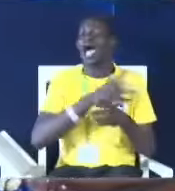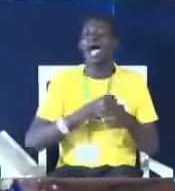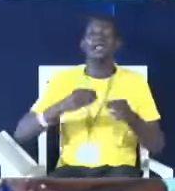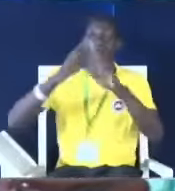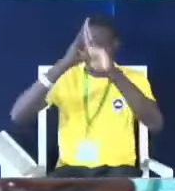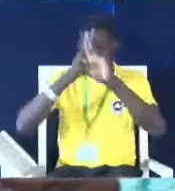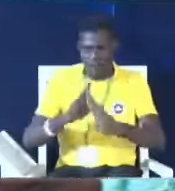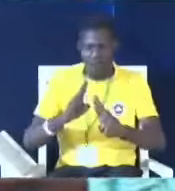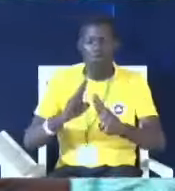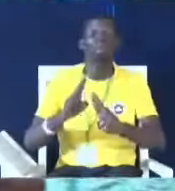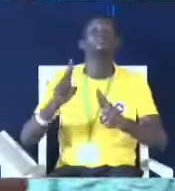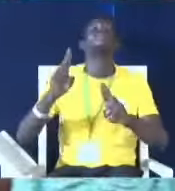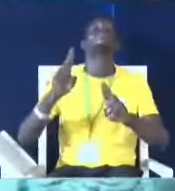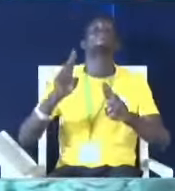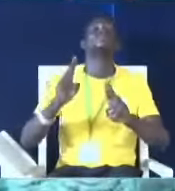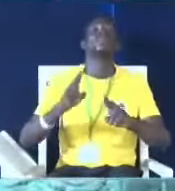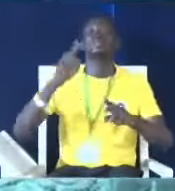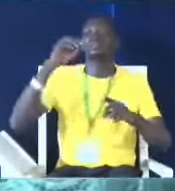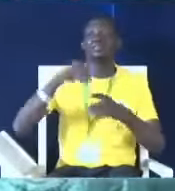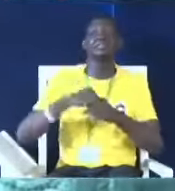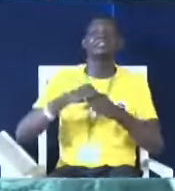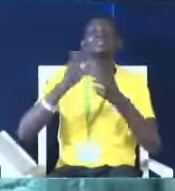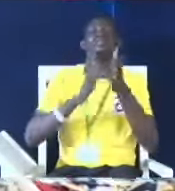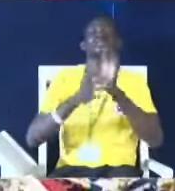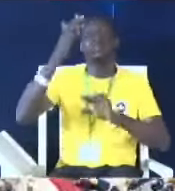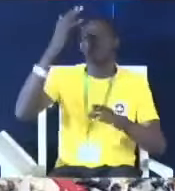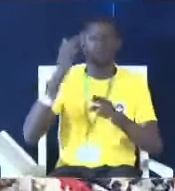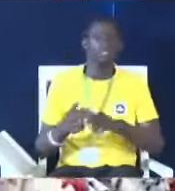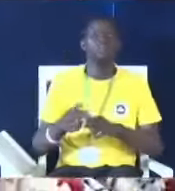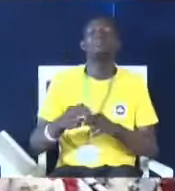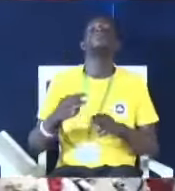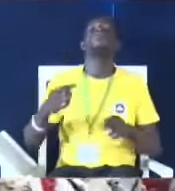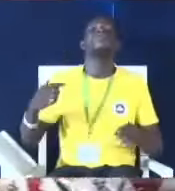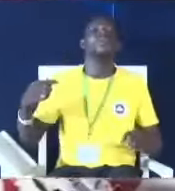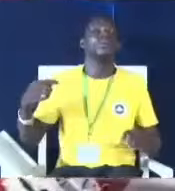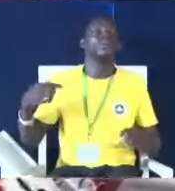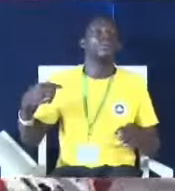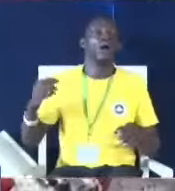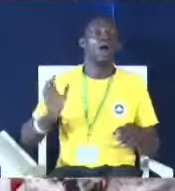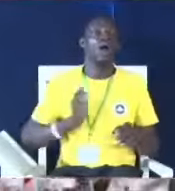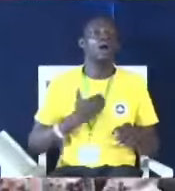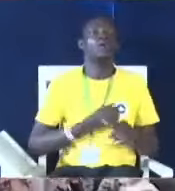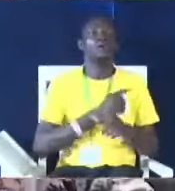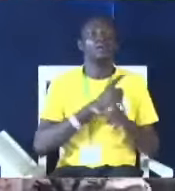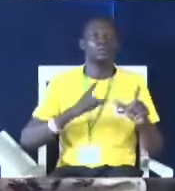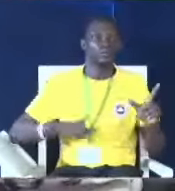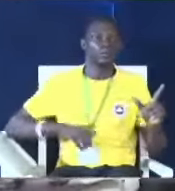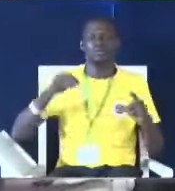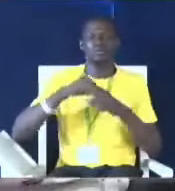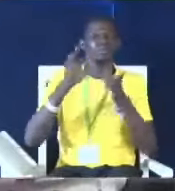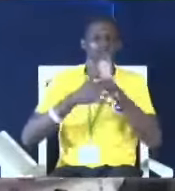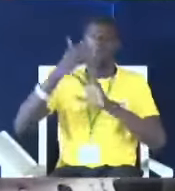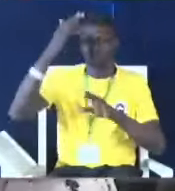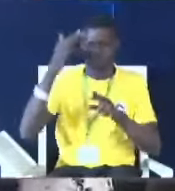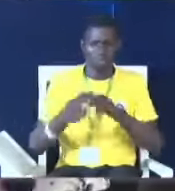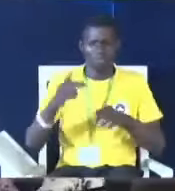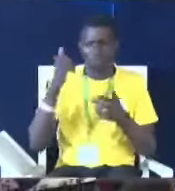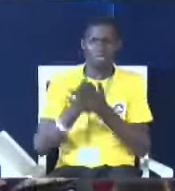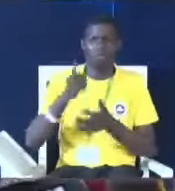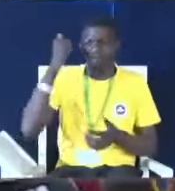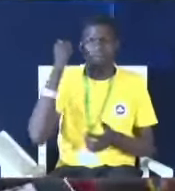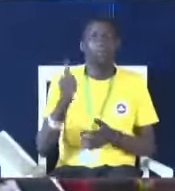all the honor in the mighty name of our Lord Jesus